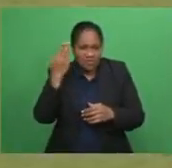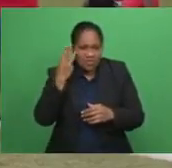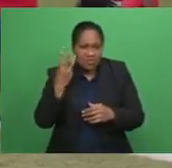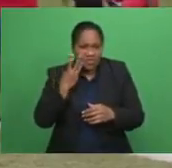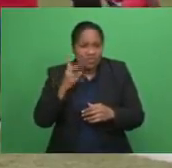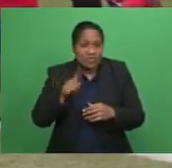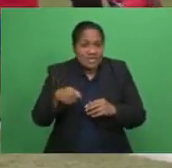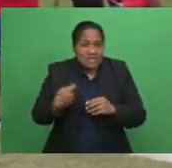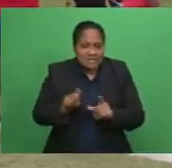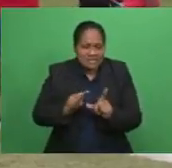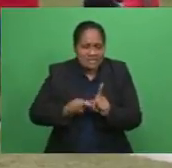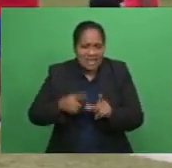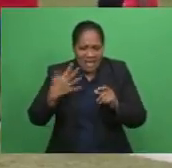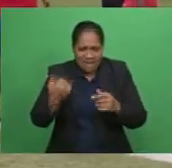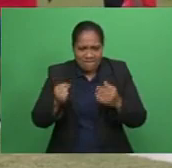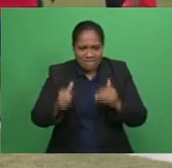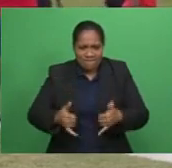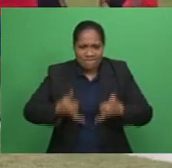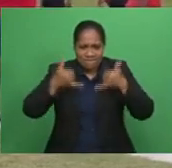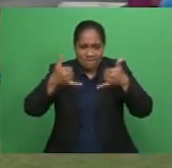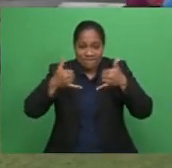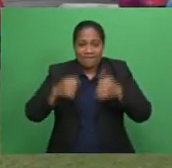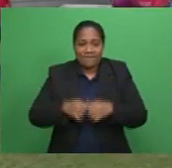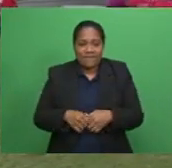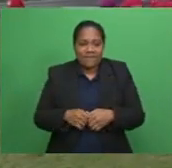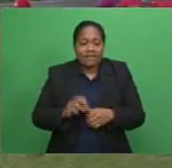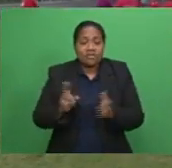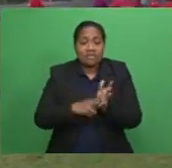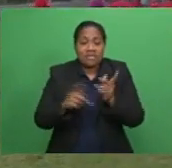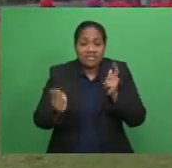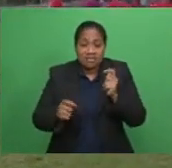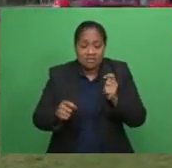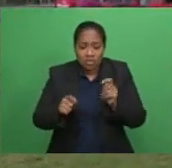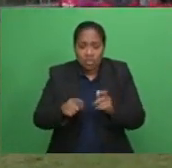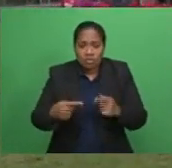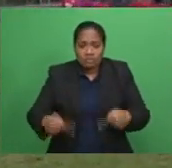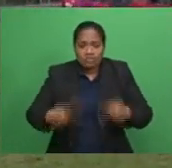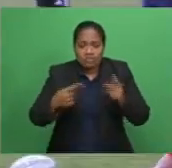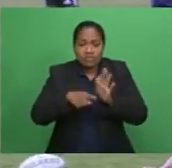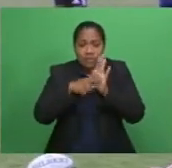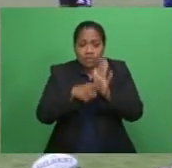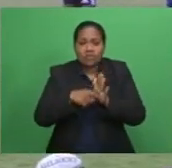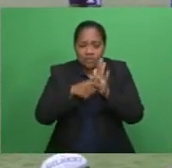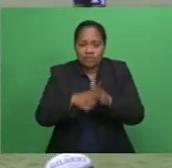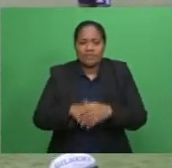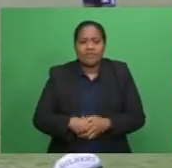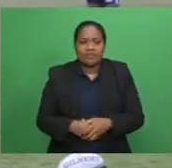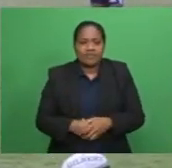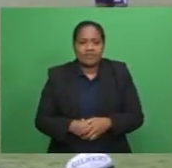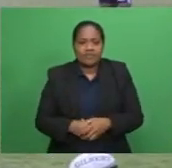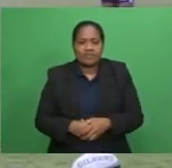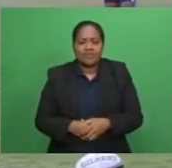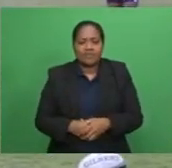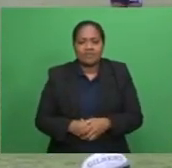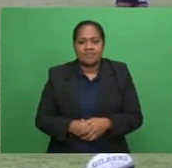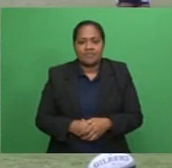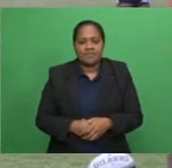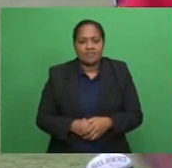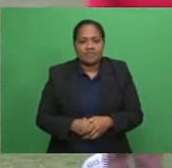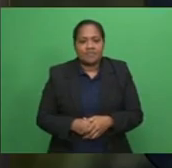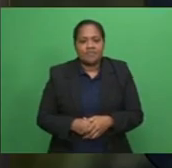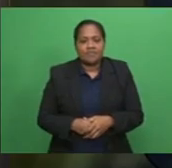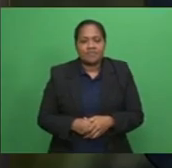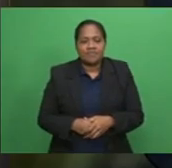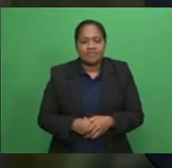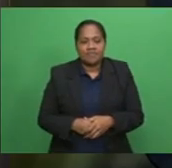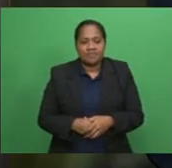next year. Naita Siri plays Lautoka at Ratuda Kumbau Park on the 25th. Carlini Tavi, FBC